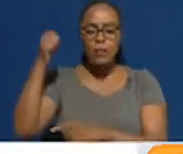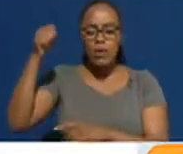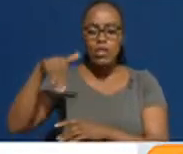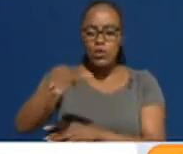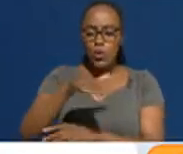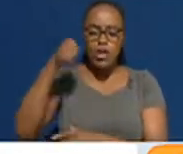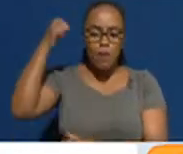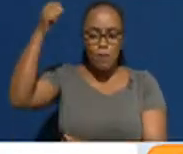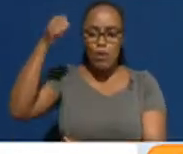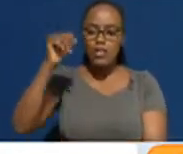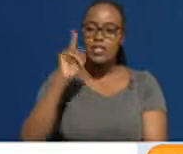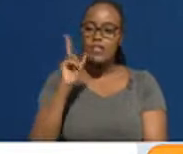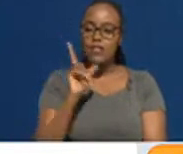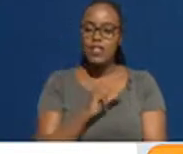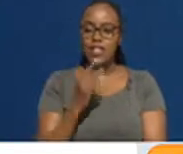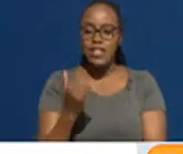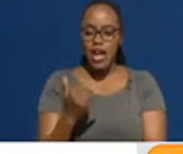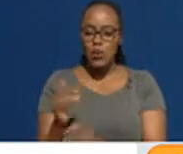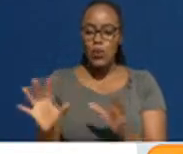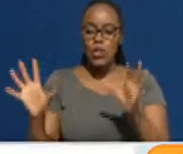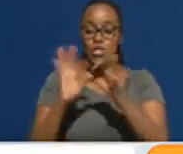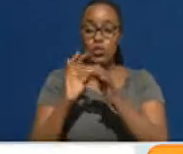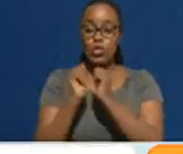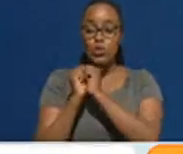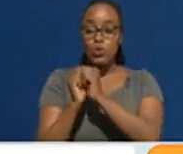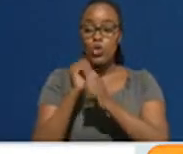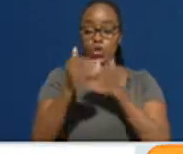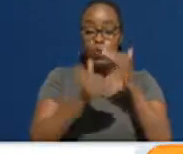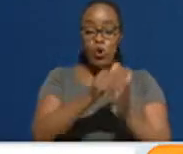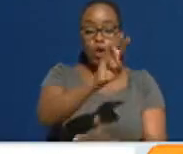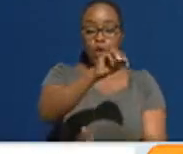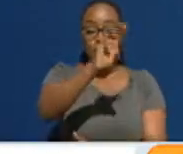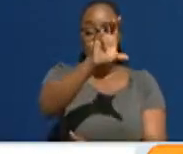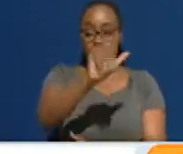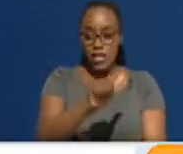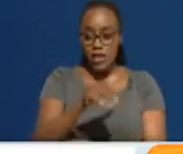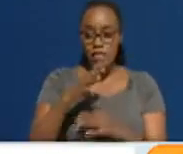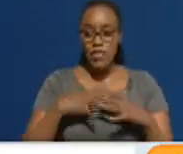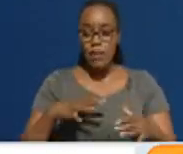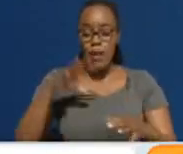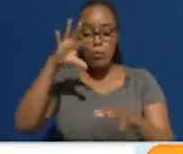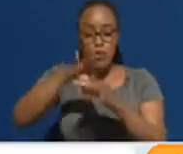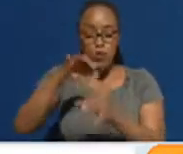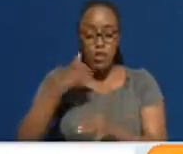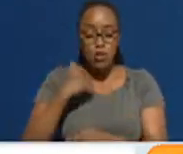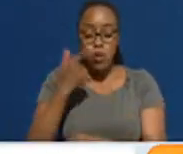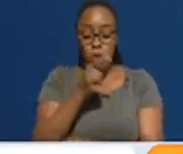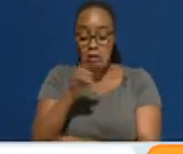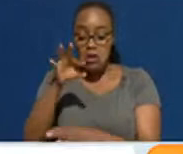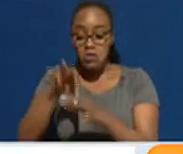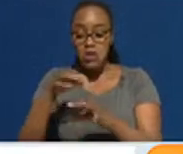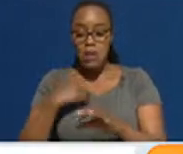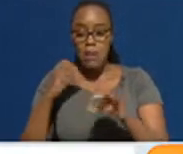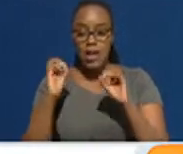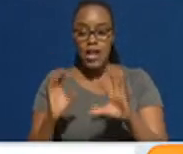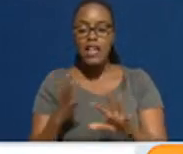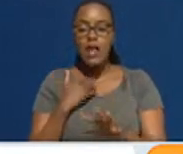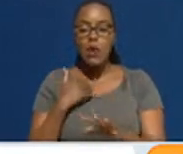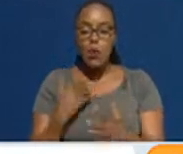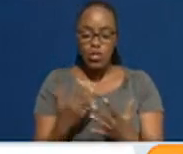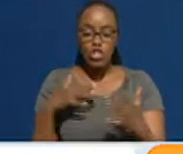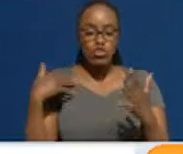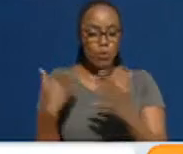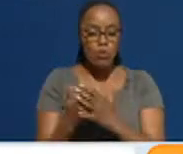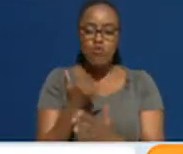The politics is over. Let's come work together. All the MCAs, the people who voted for me, those who didn't vote for me, I want to prove them wrong